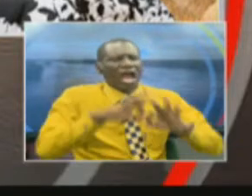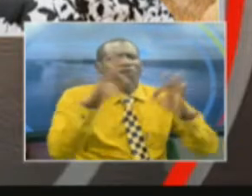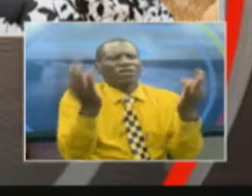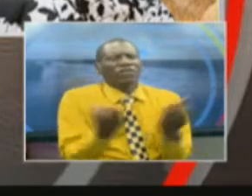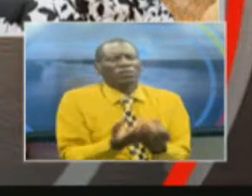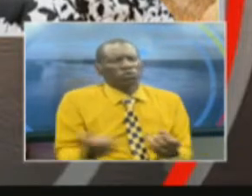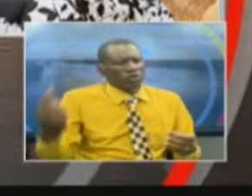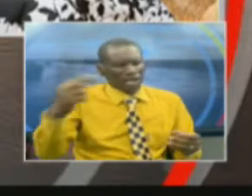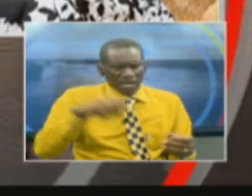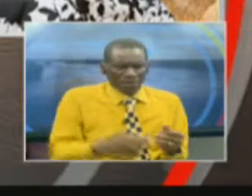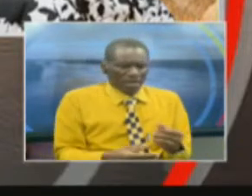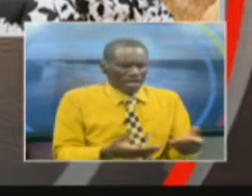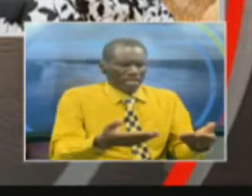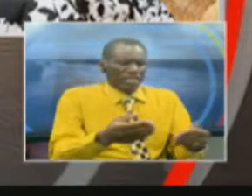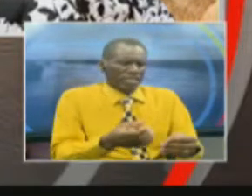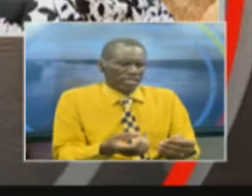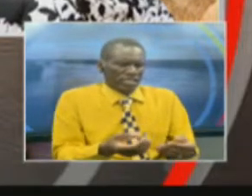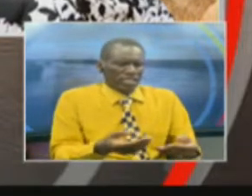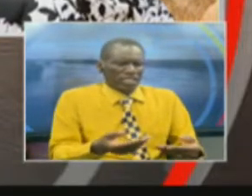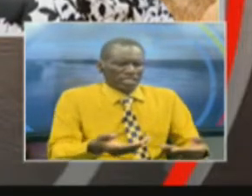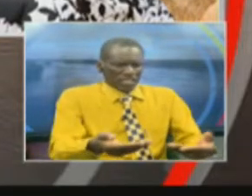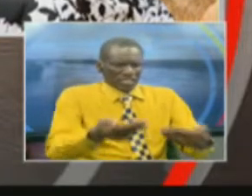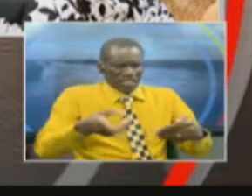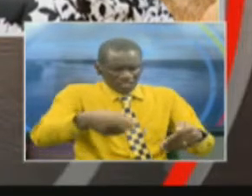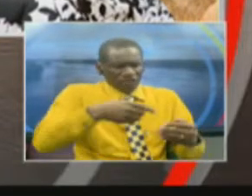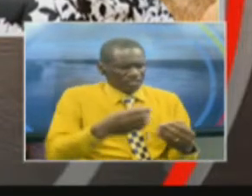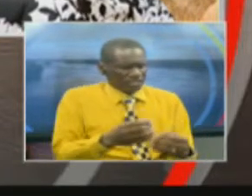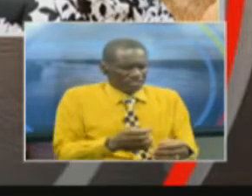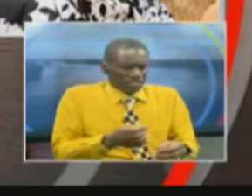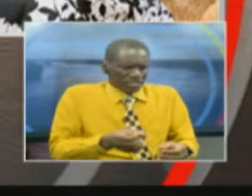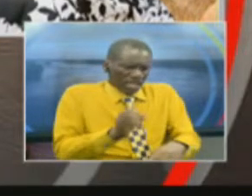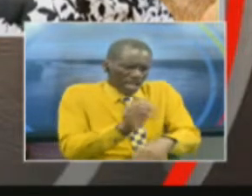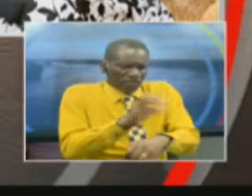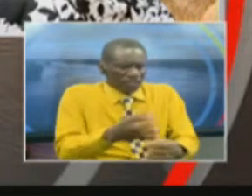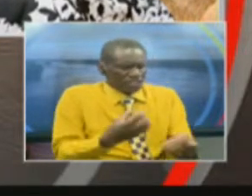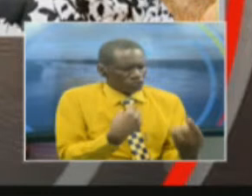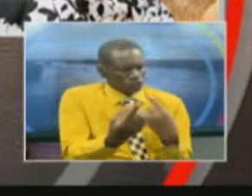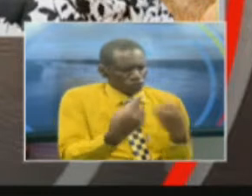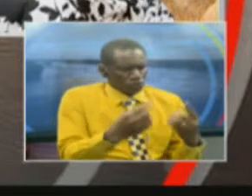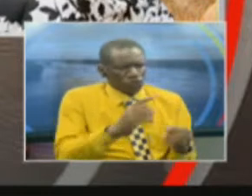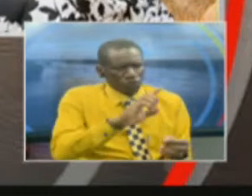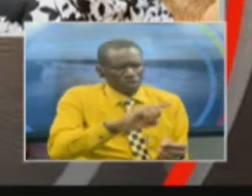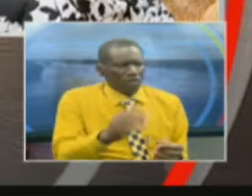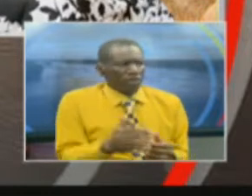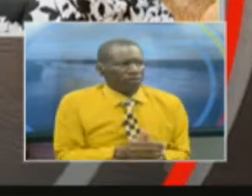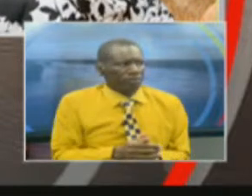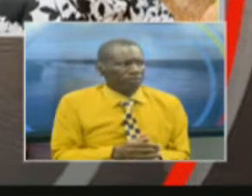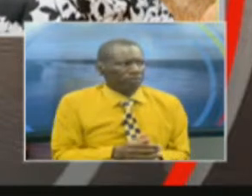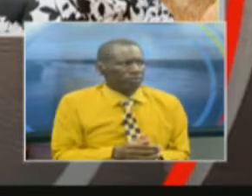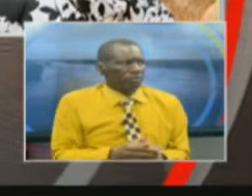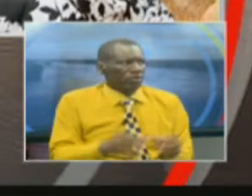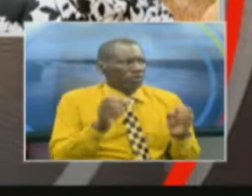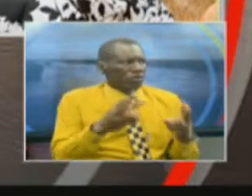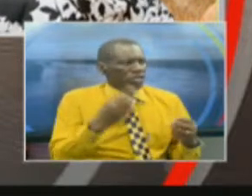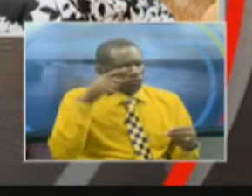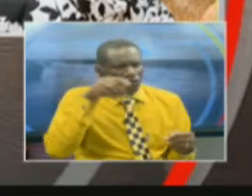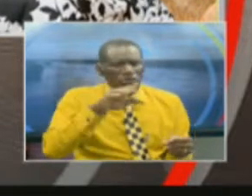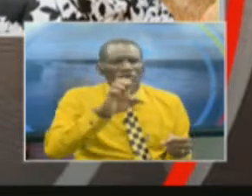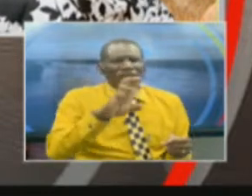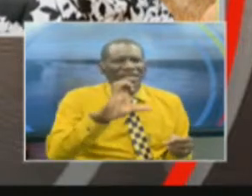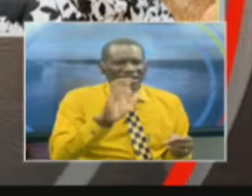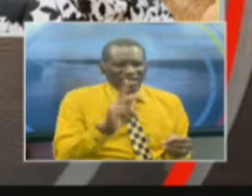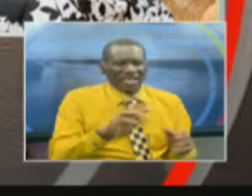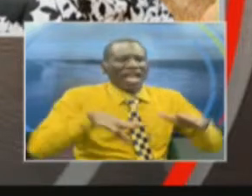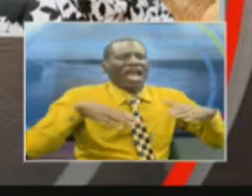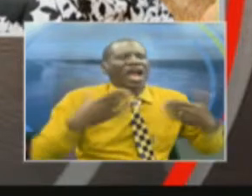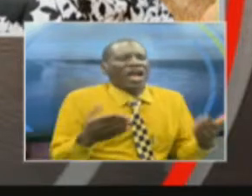and listen, give us the space to talk to each other. Okay, all right. And for you, Eric, how do